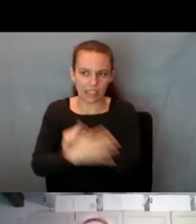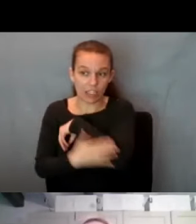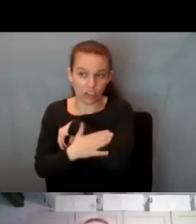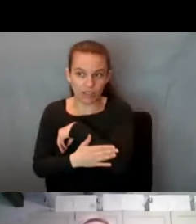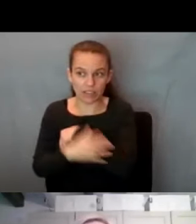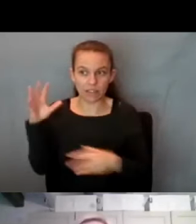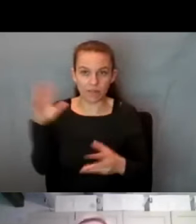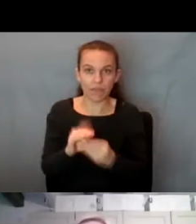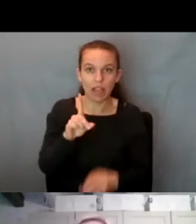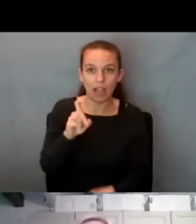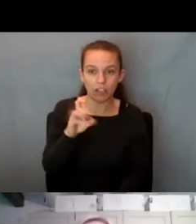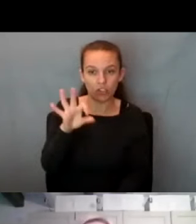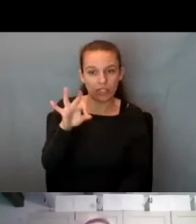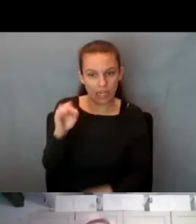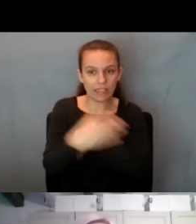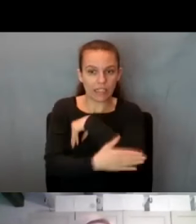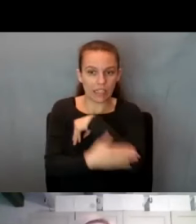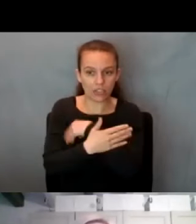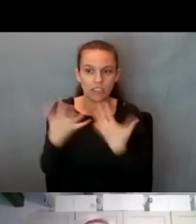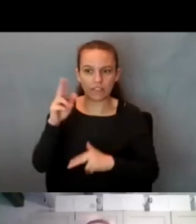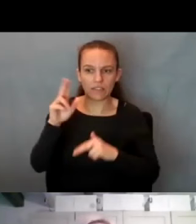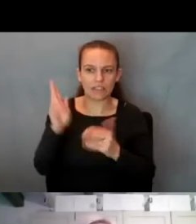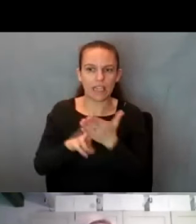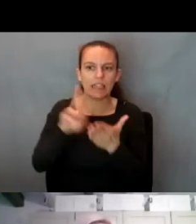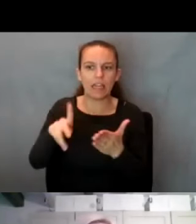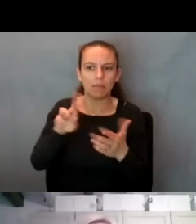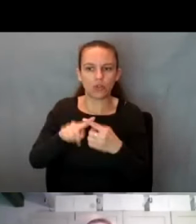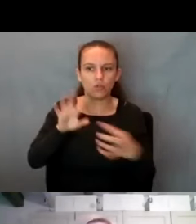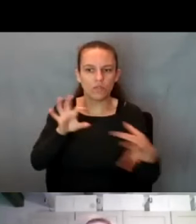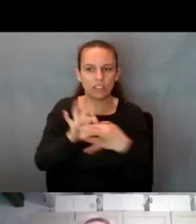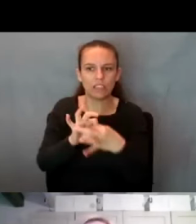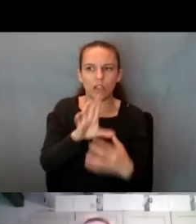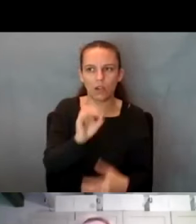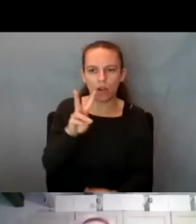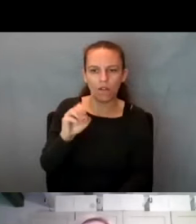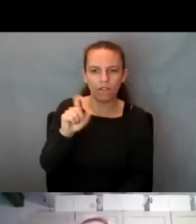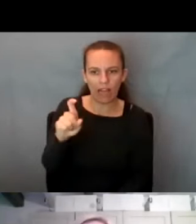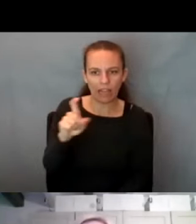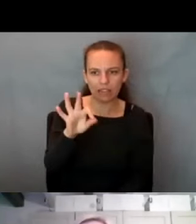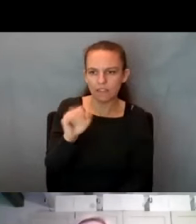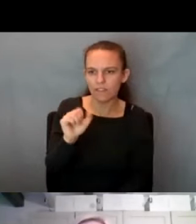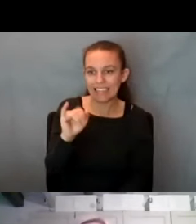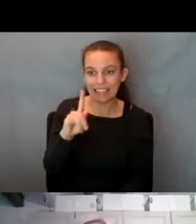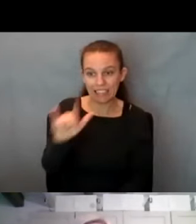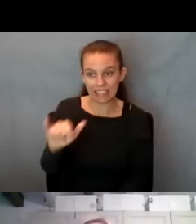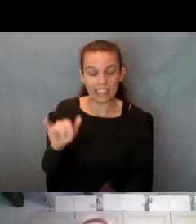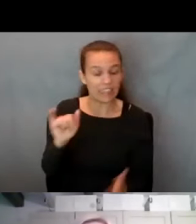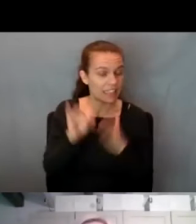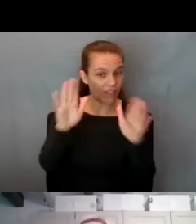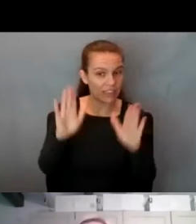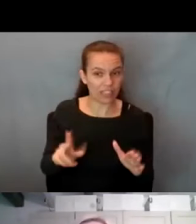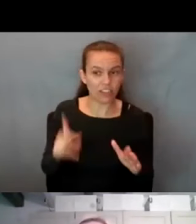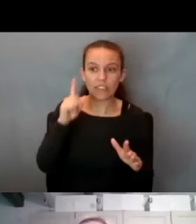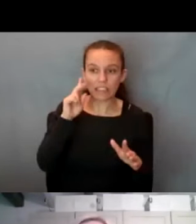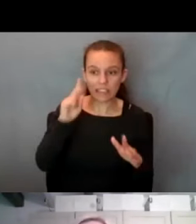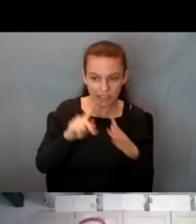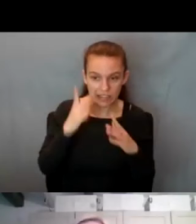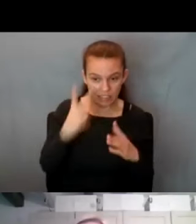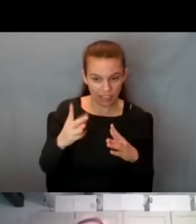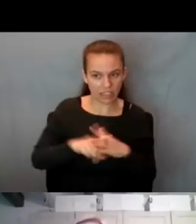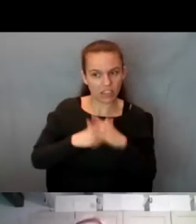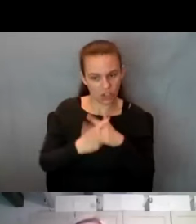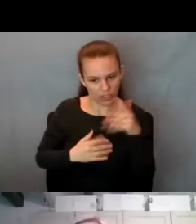countries have signed up for the COVAX facility, which is fantastic. And you can see the rollout is starting already in February